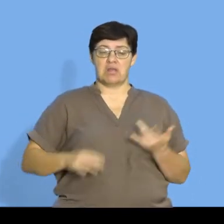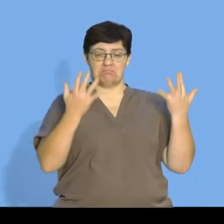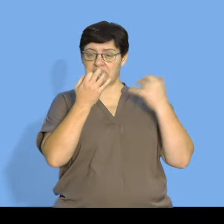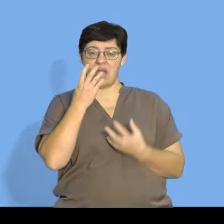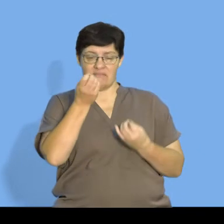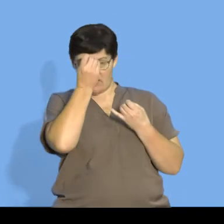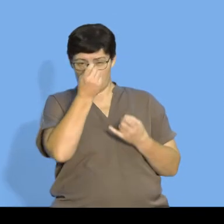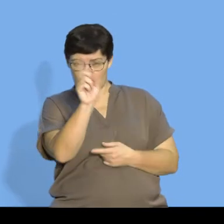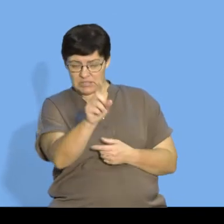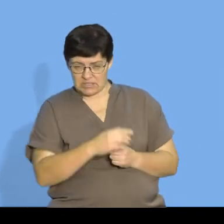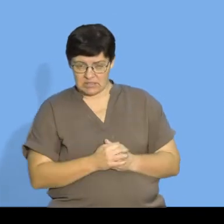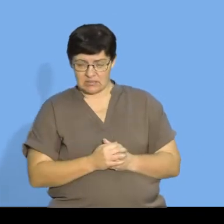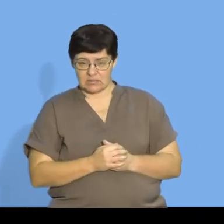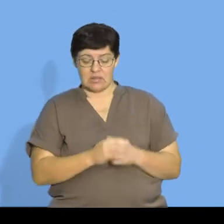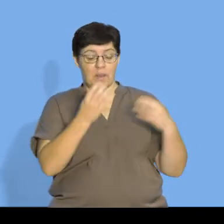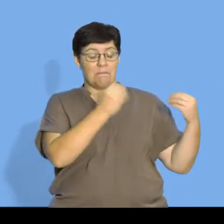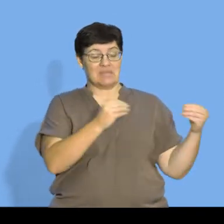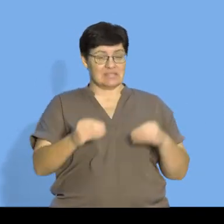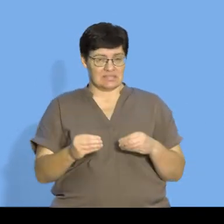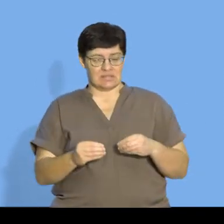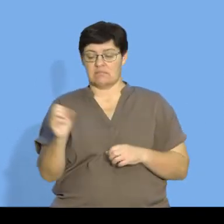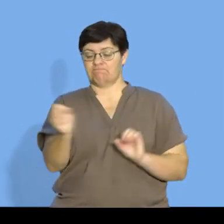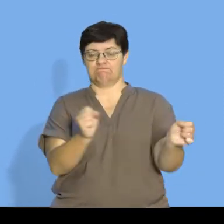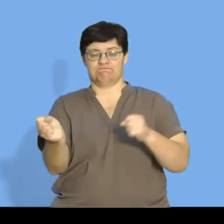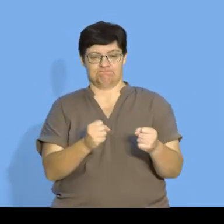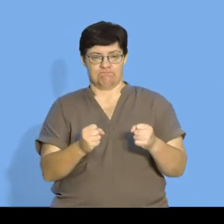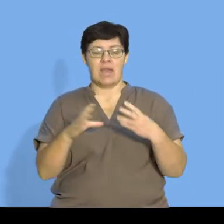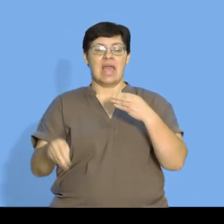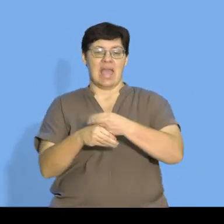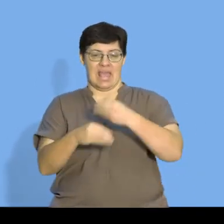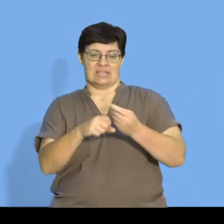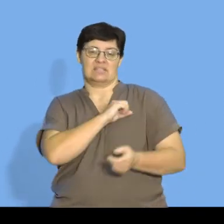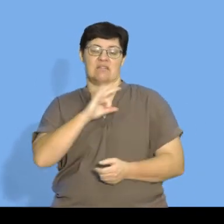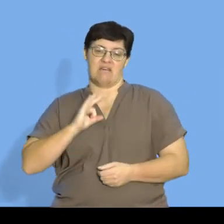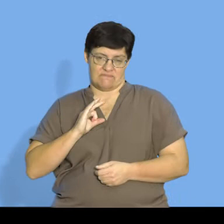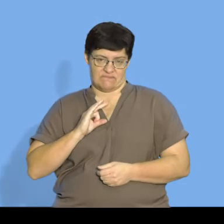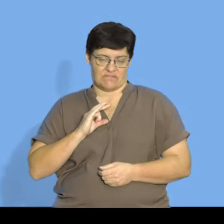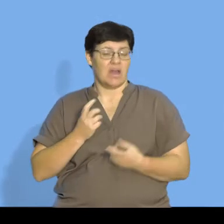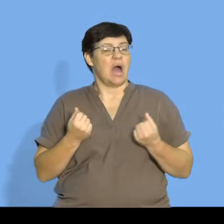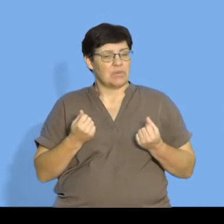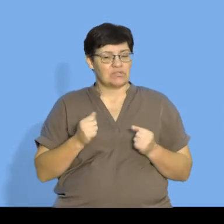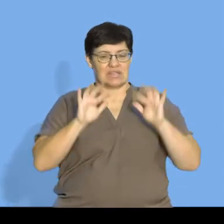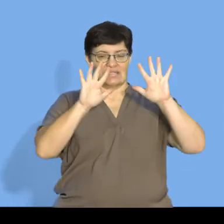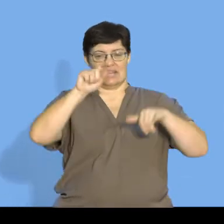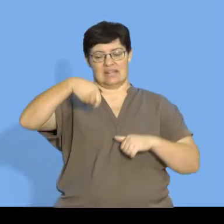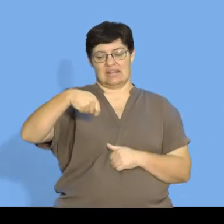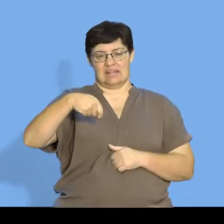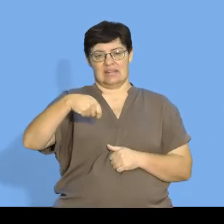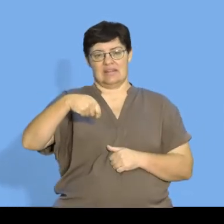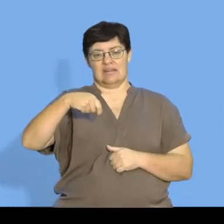our salaries? Let's see. Salaries. The business has employed additional staff at a cost